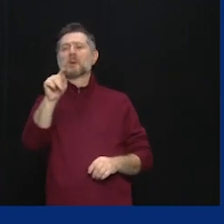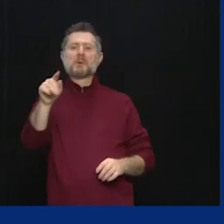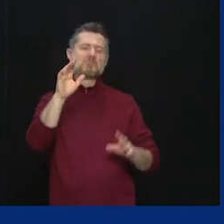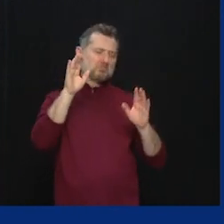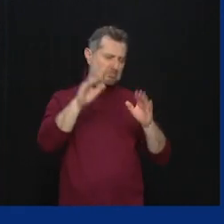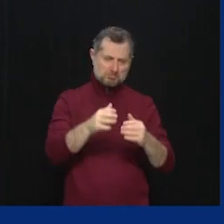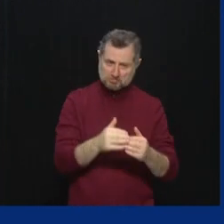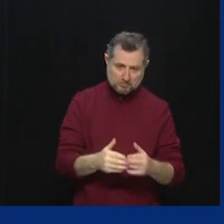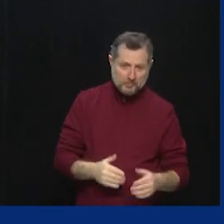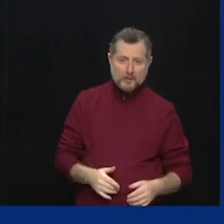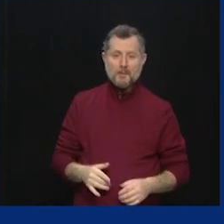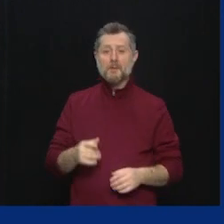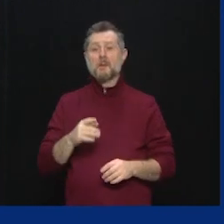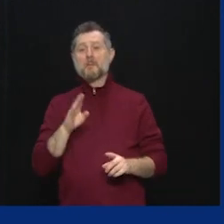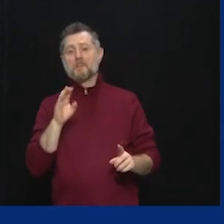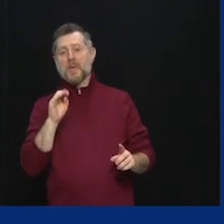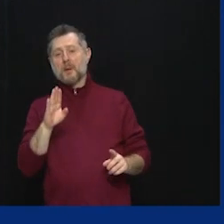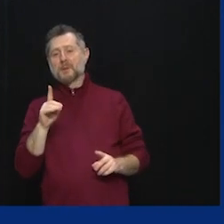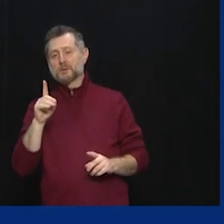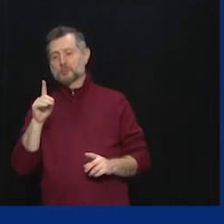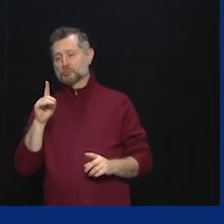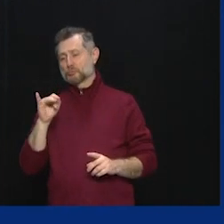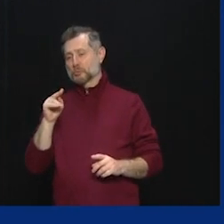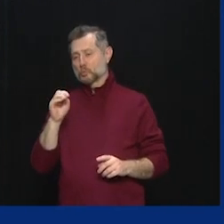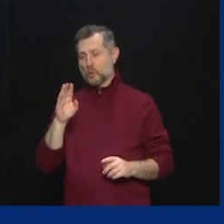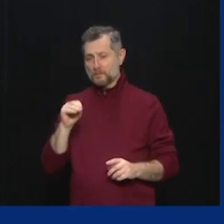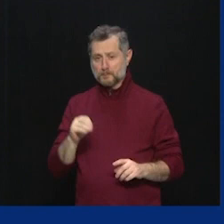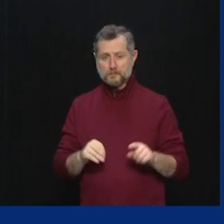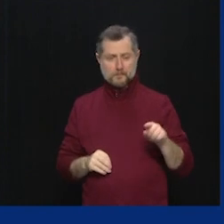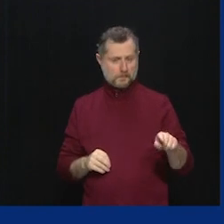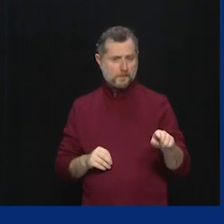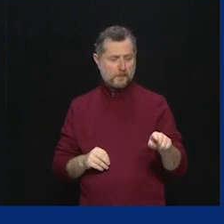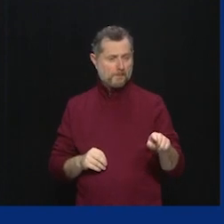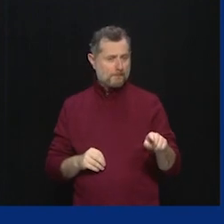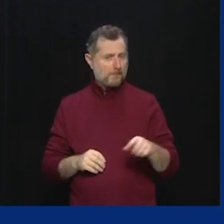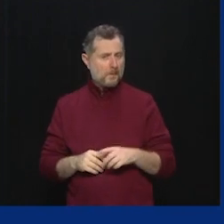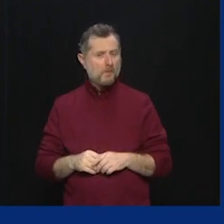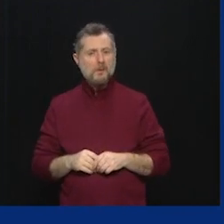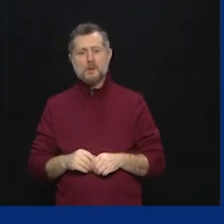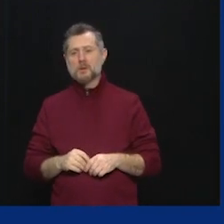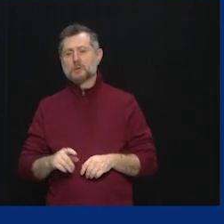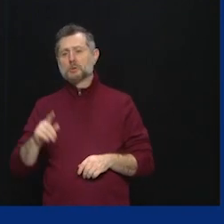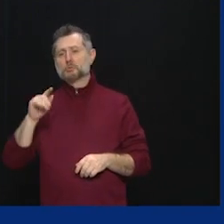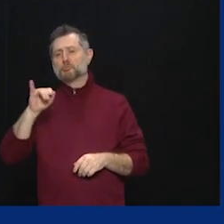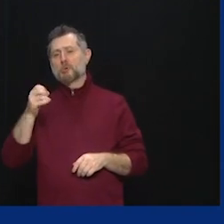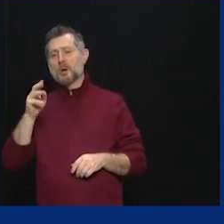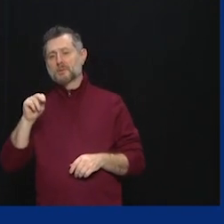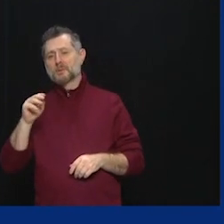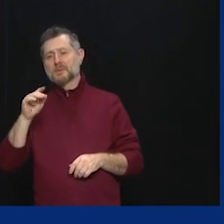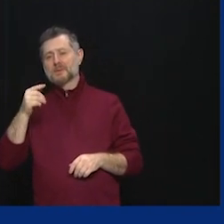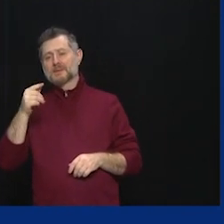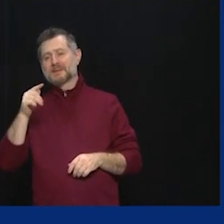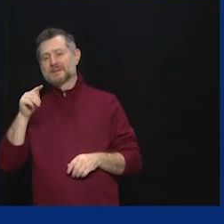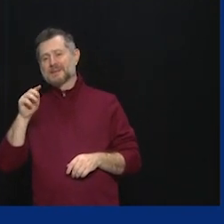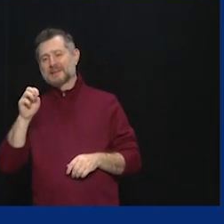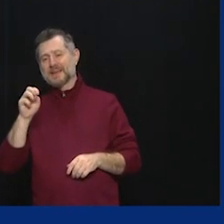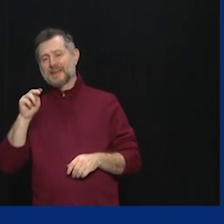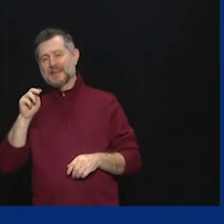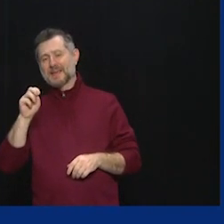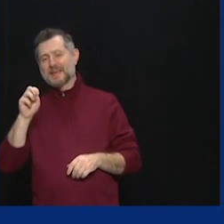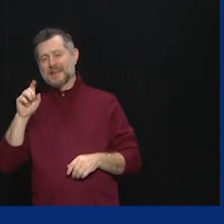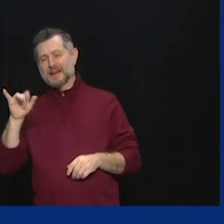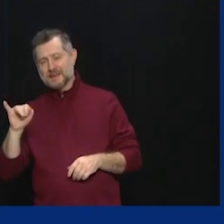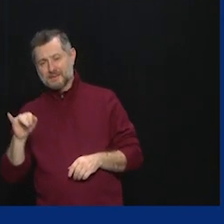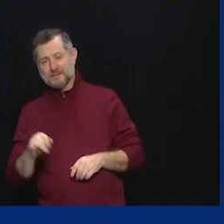Bob Nystrom, Butch Goring, Dennis Potkin, John Tonelli, and Clark Gillis. I want to tell you,